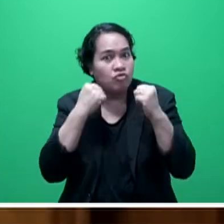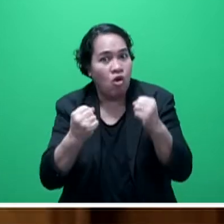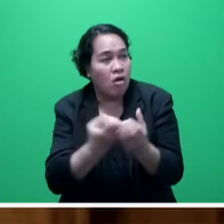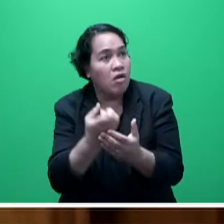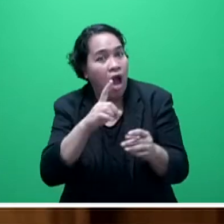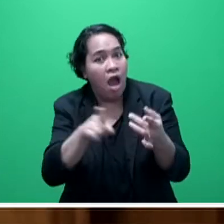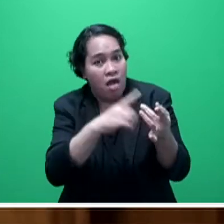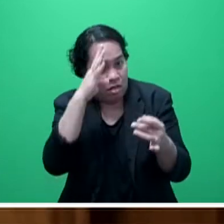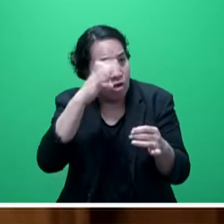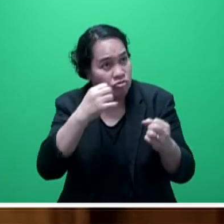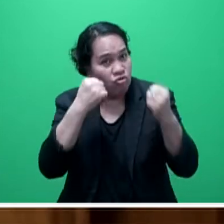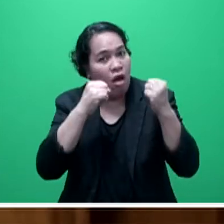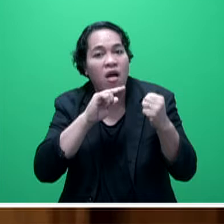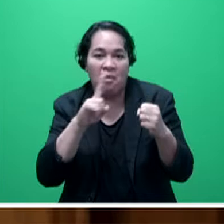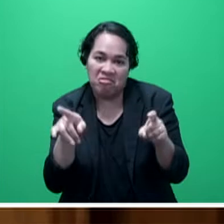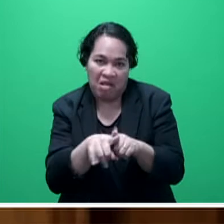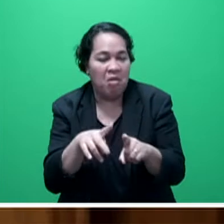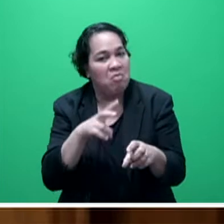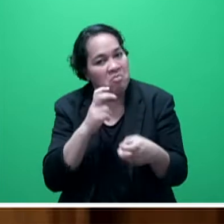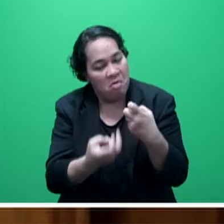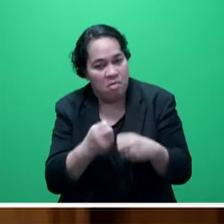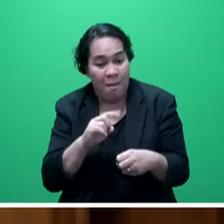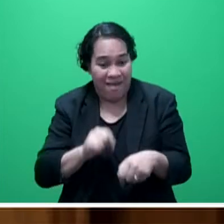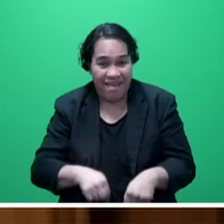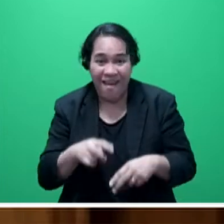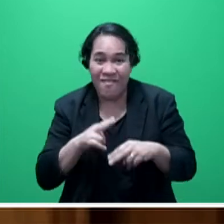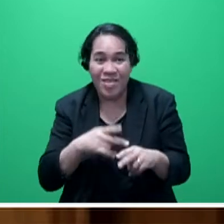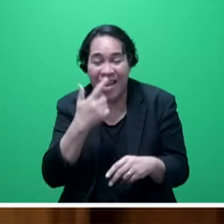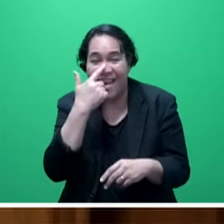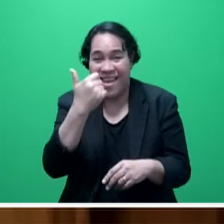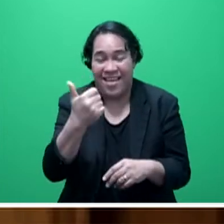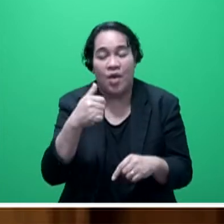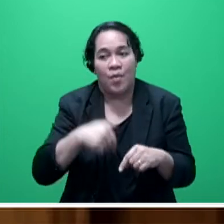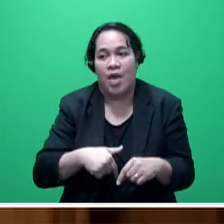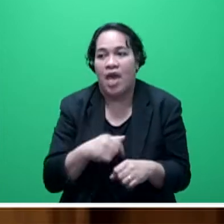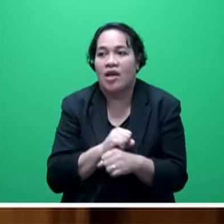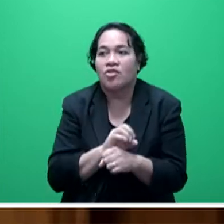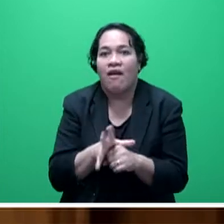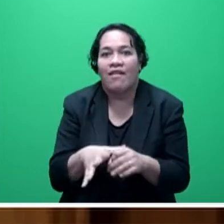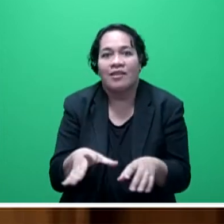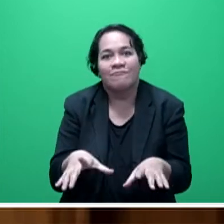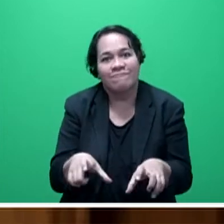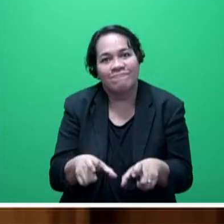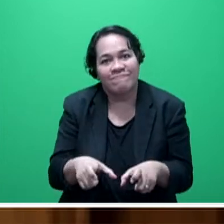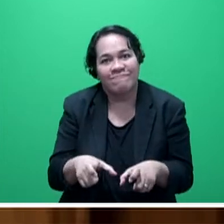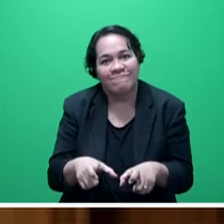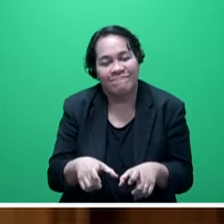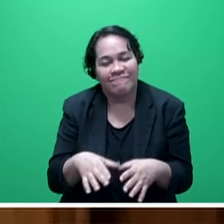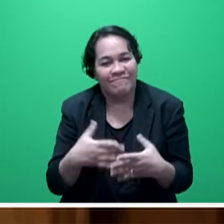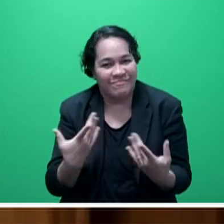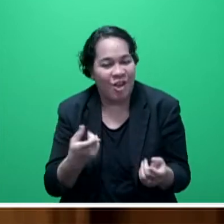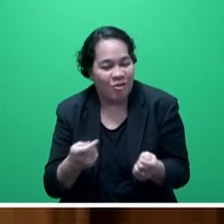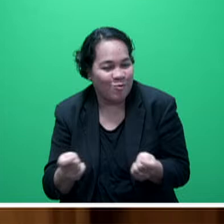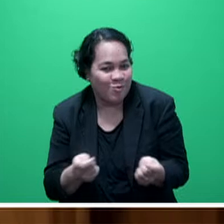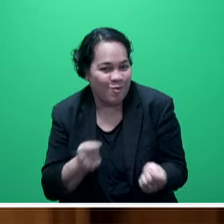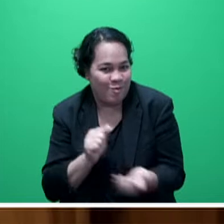economies. We are fortunate in Fiji that we are COVID contained, and the only cases we have